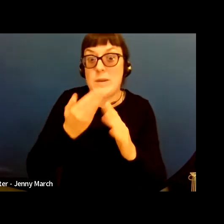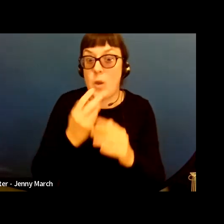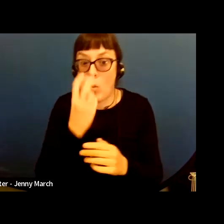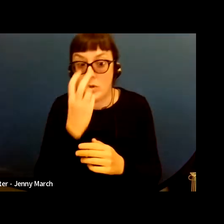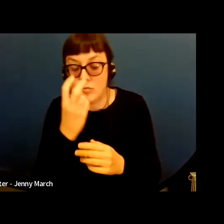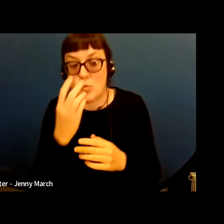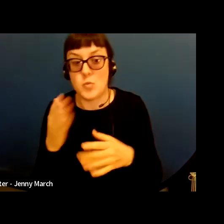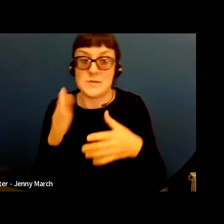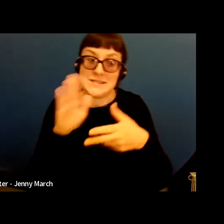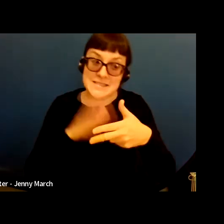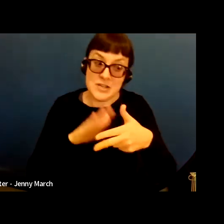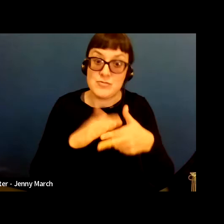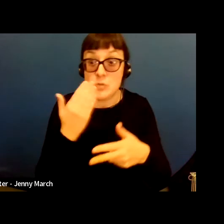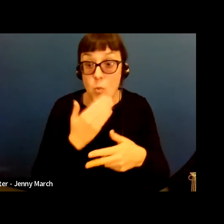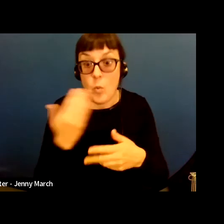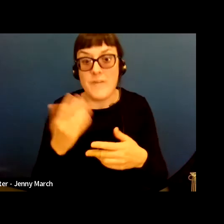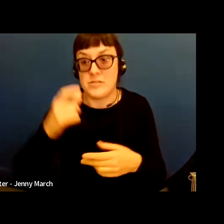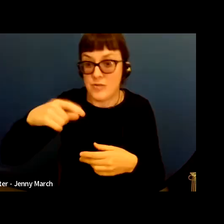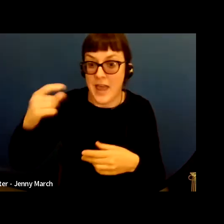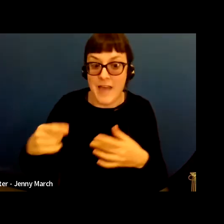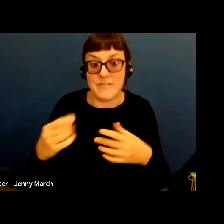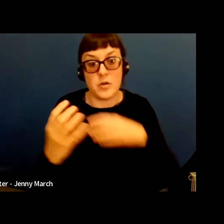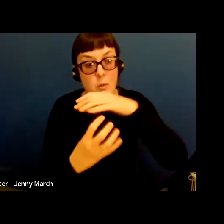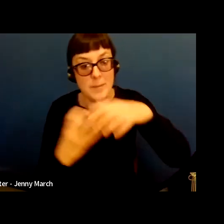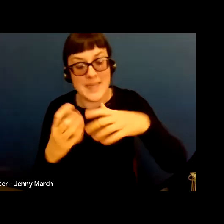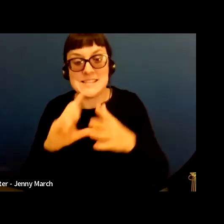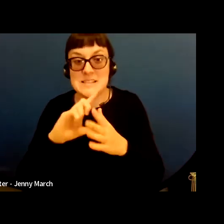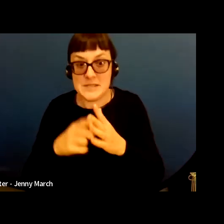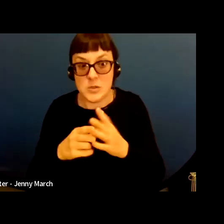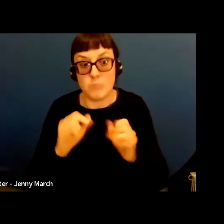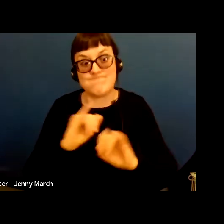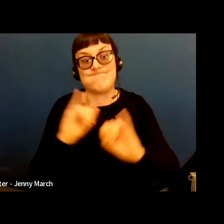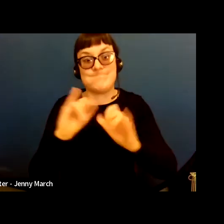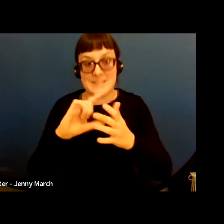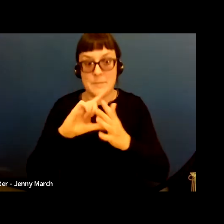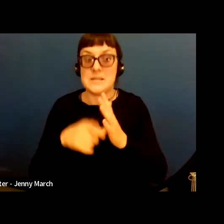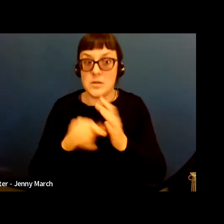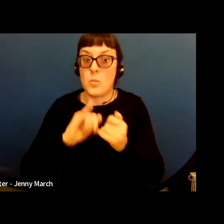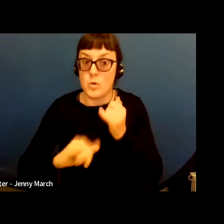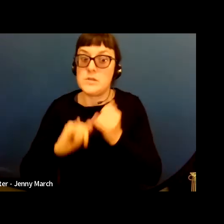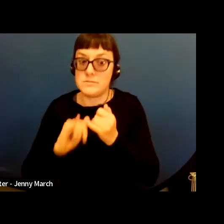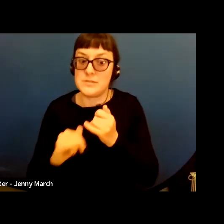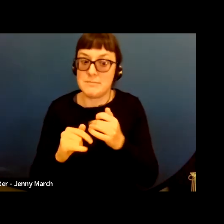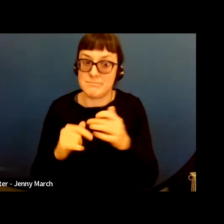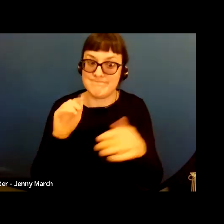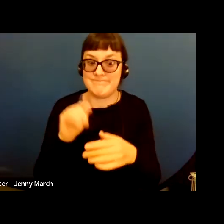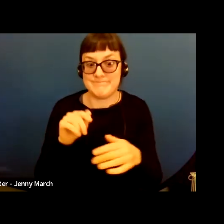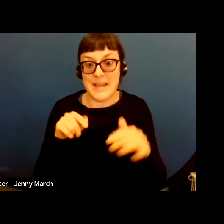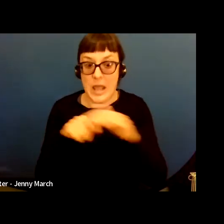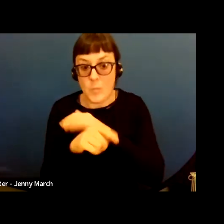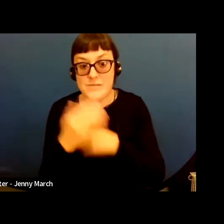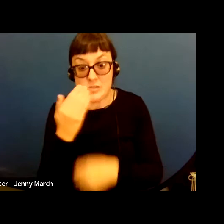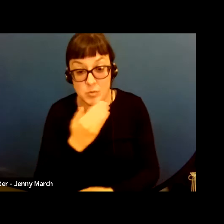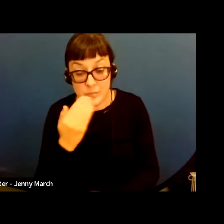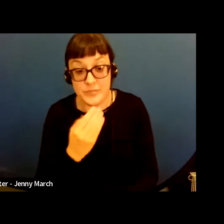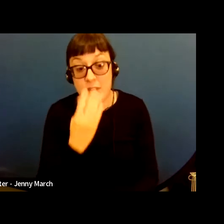children with multiple disabilities and highest amongst children with severe disabilities. Children with disabilities are